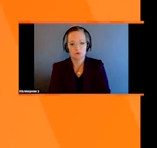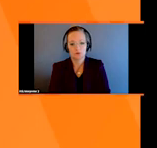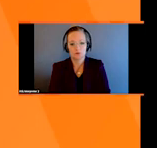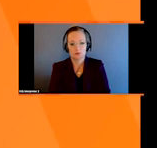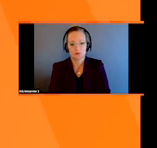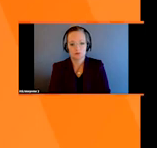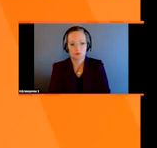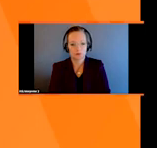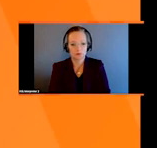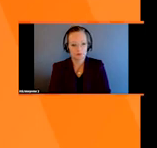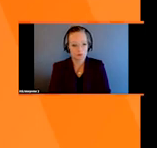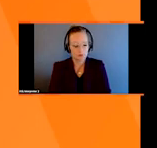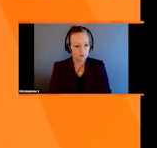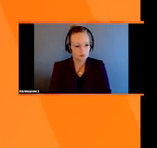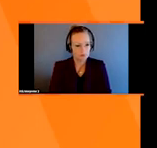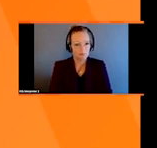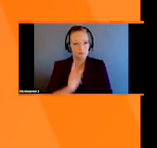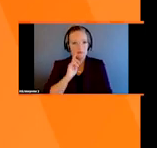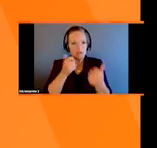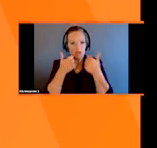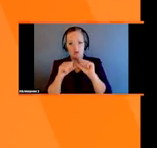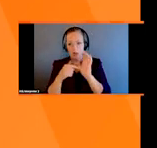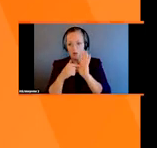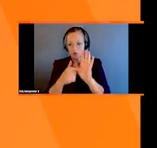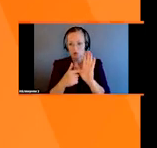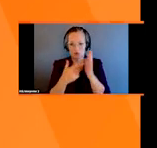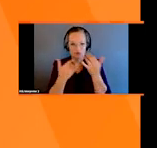Maybe I can in real time. We're going to see.